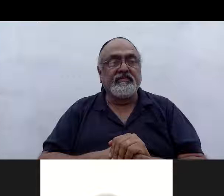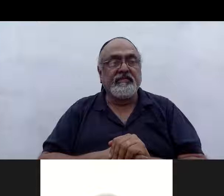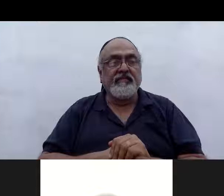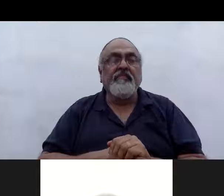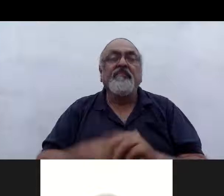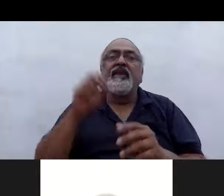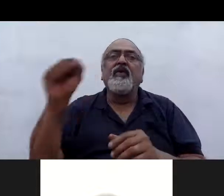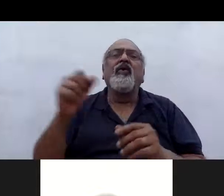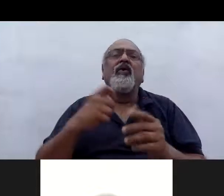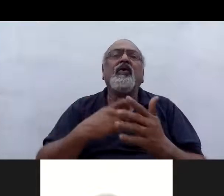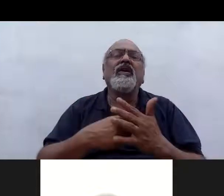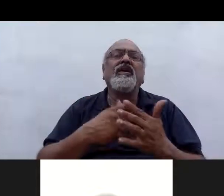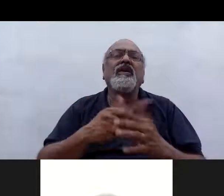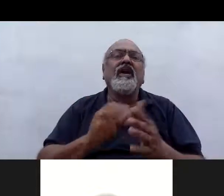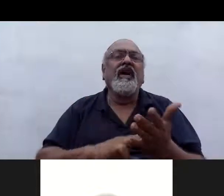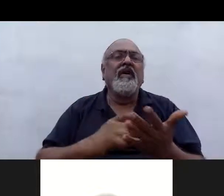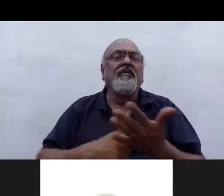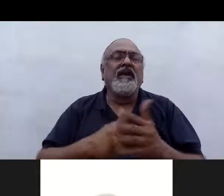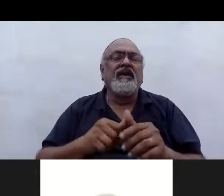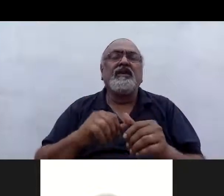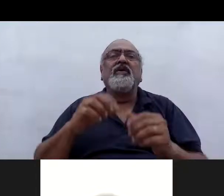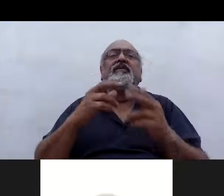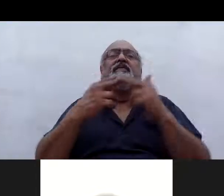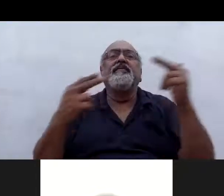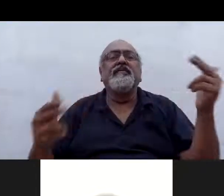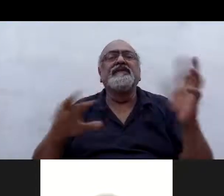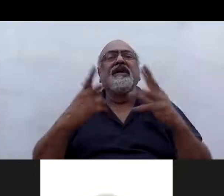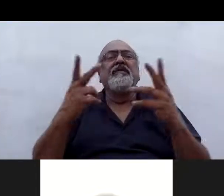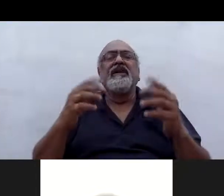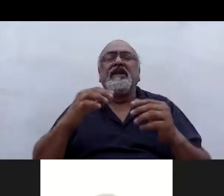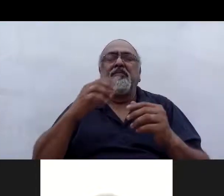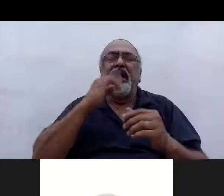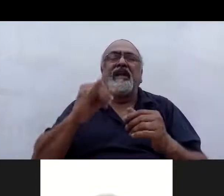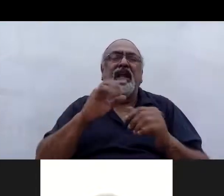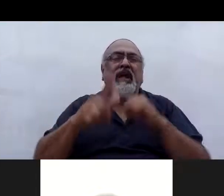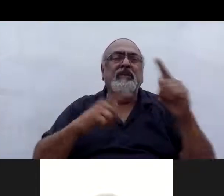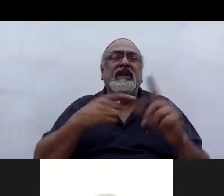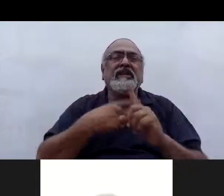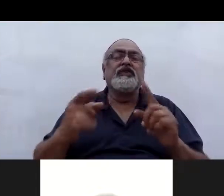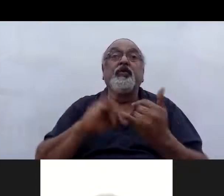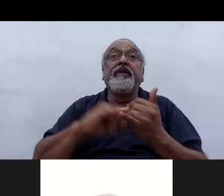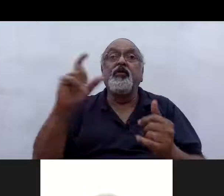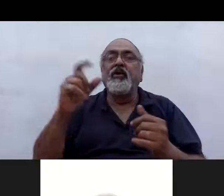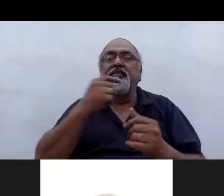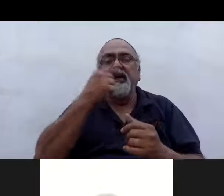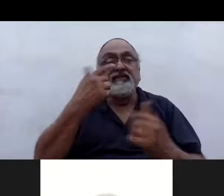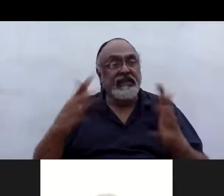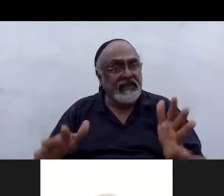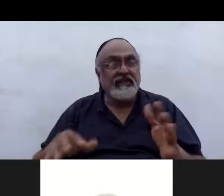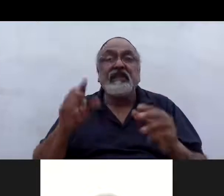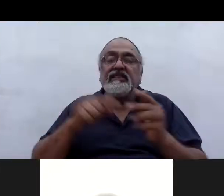publishing his video Be Like on Supreme Court using some derogatory language, and that will become the topic of